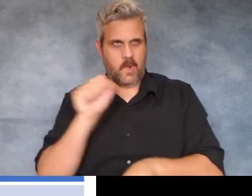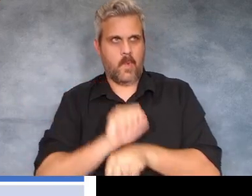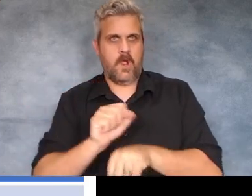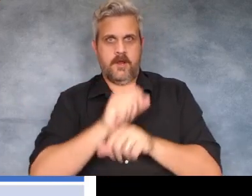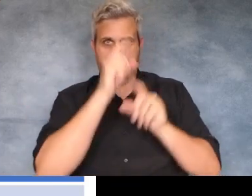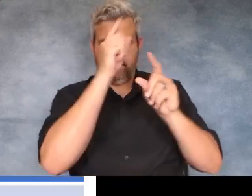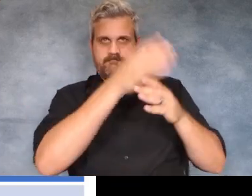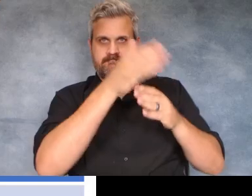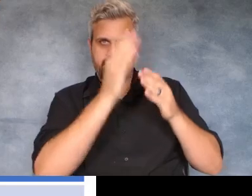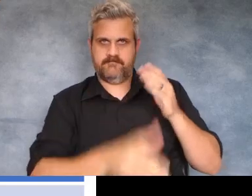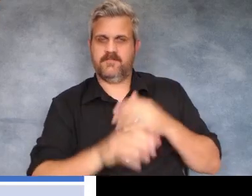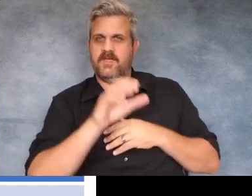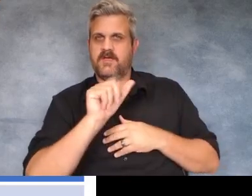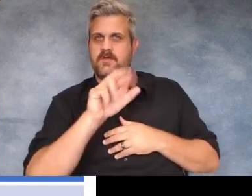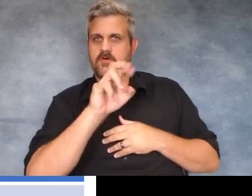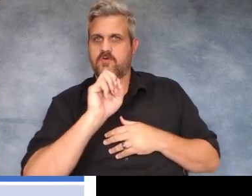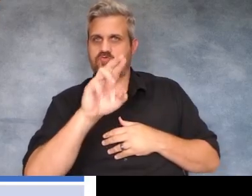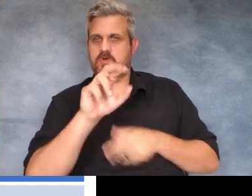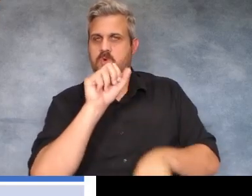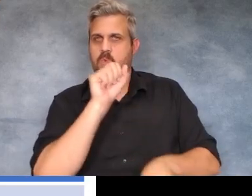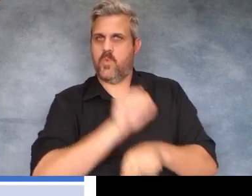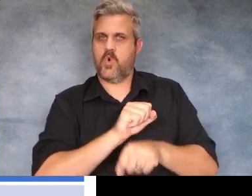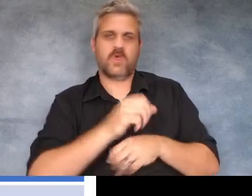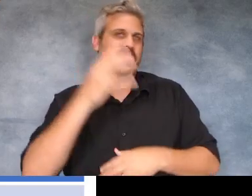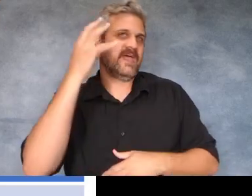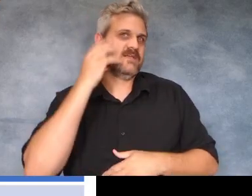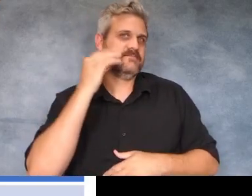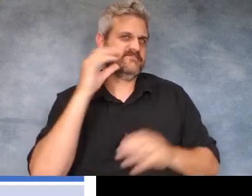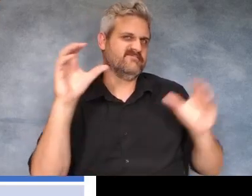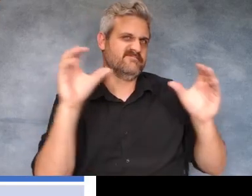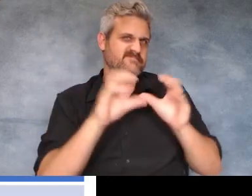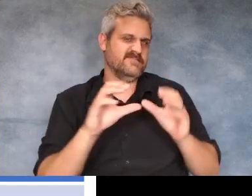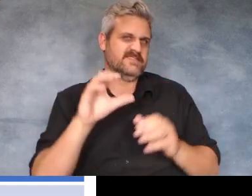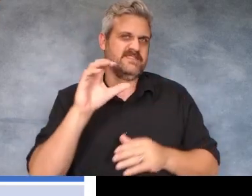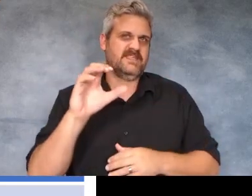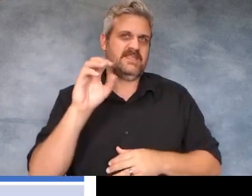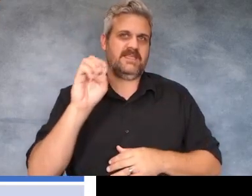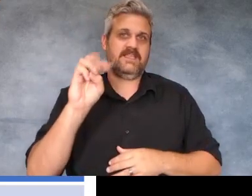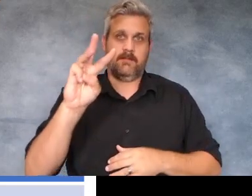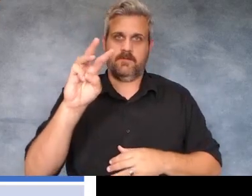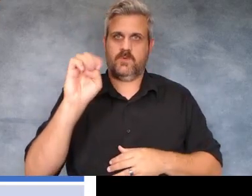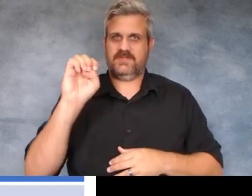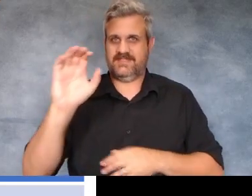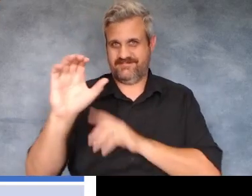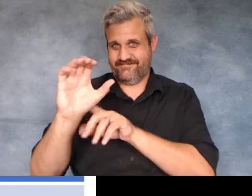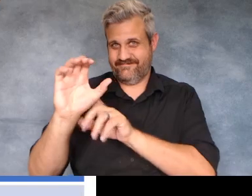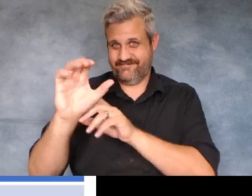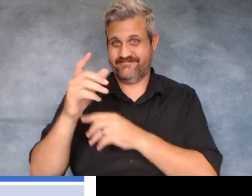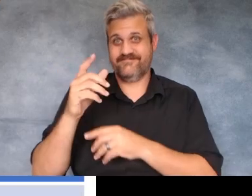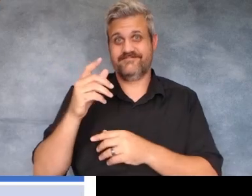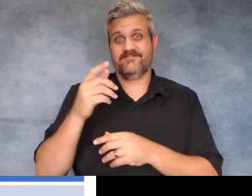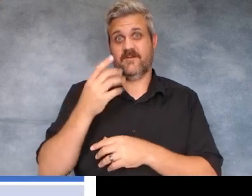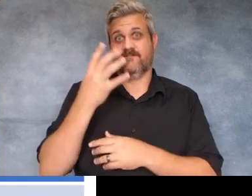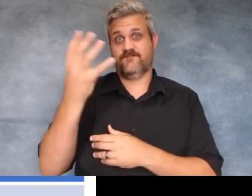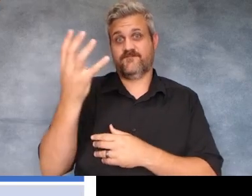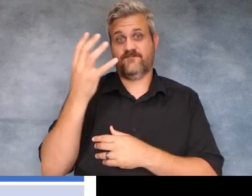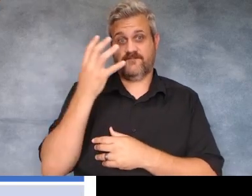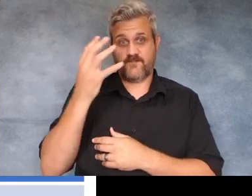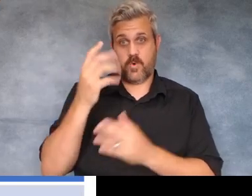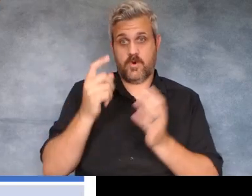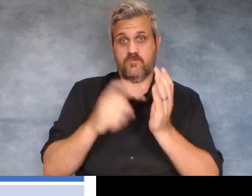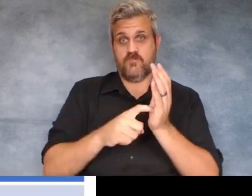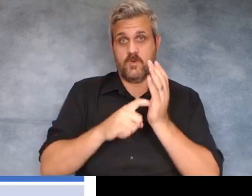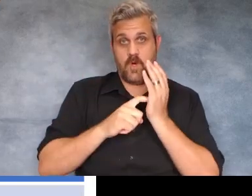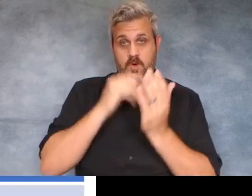the Career Work Experience Certificate, or CWEC, by completing the 4 required courses and